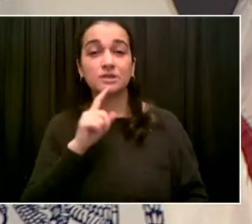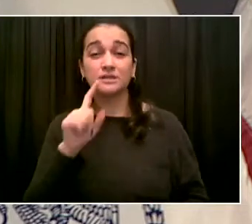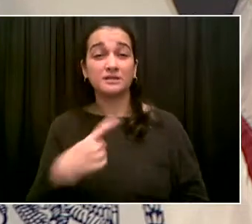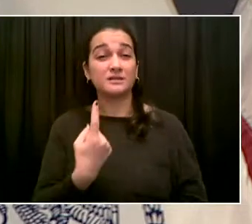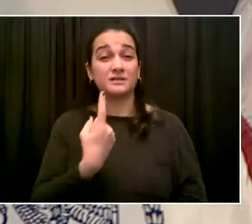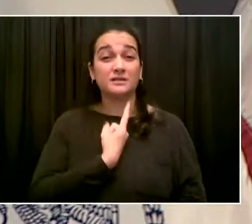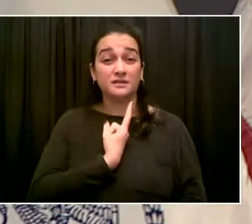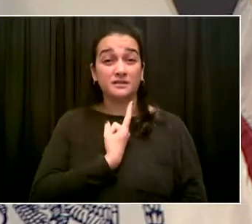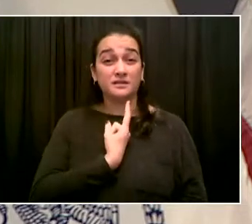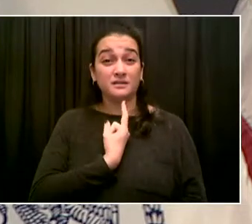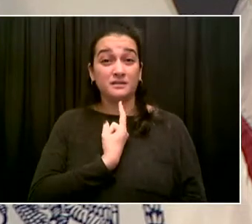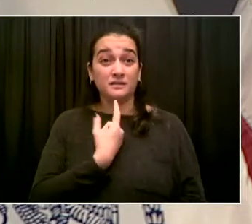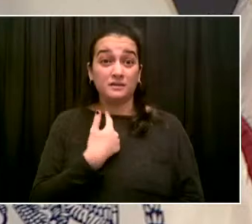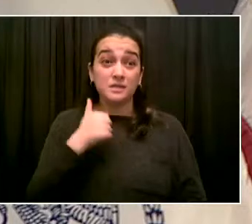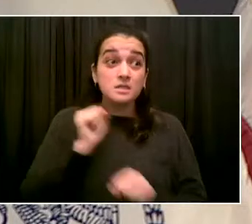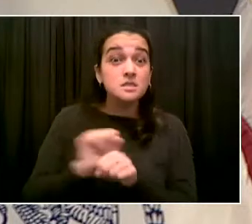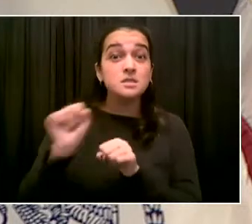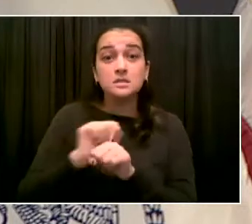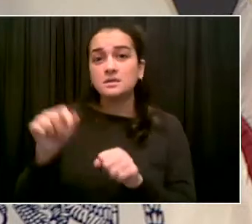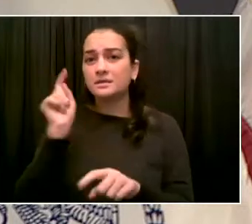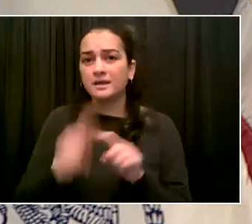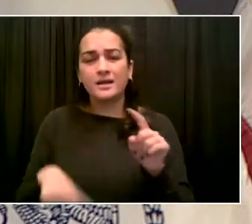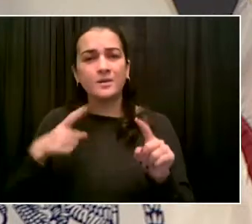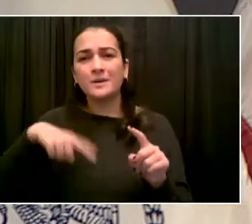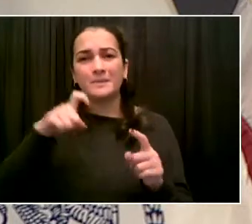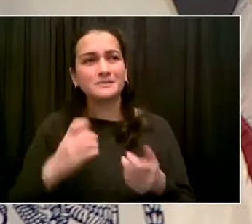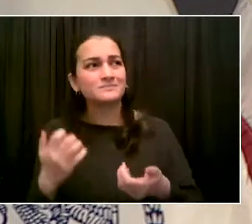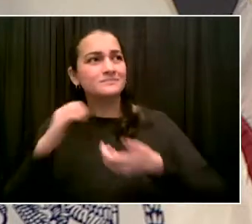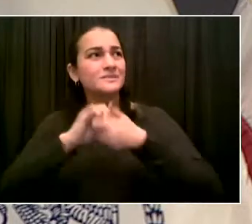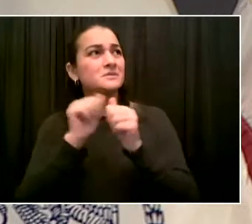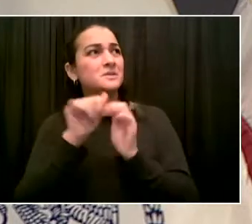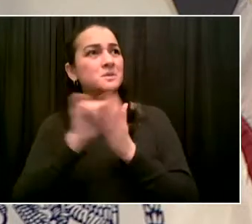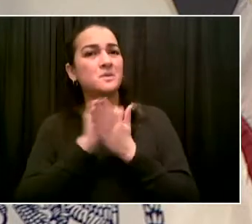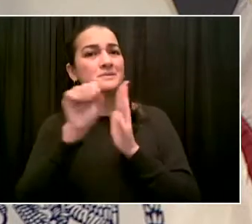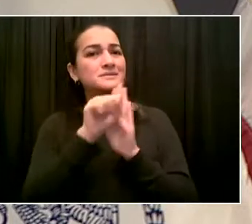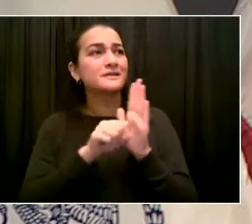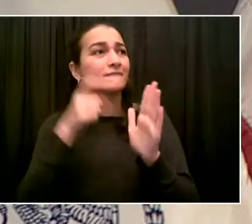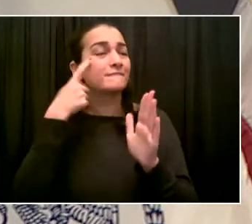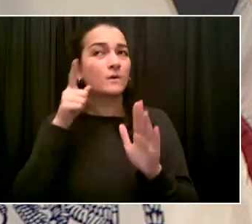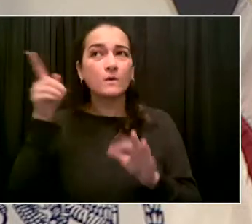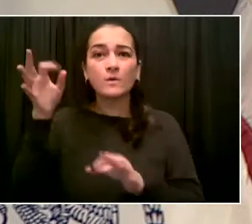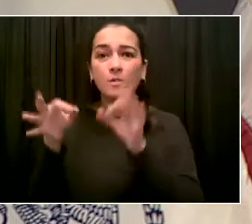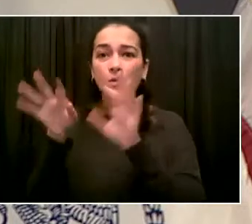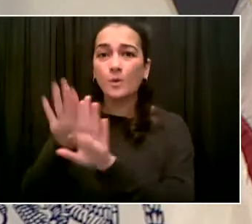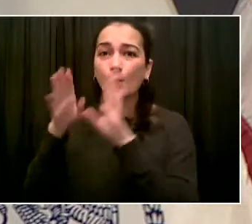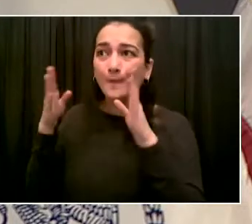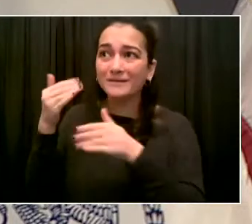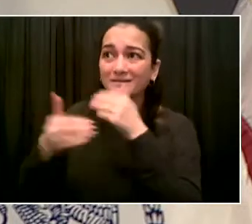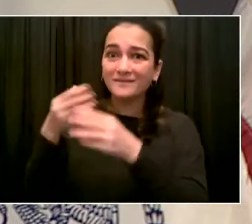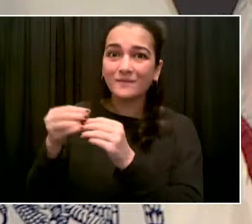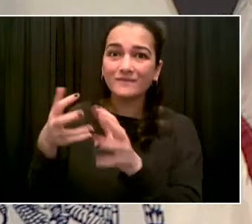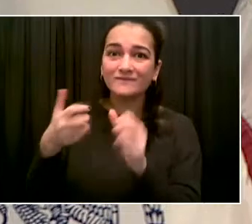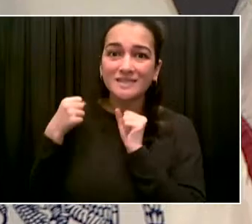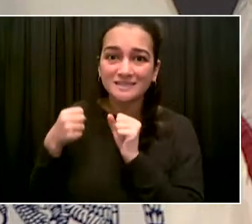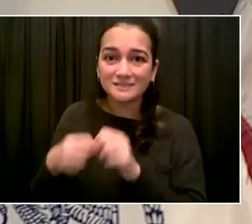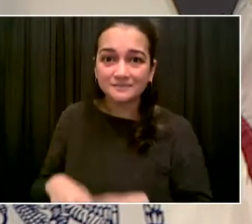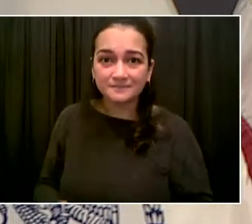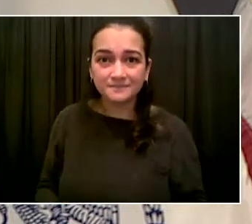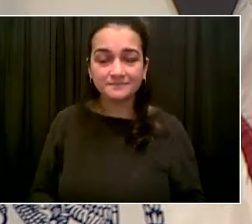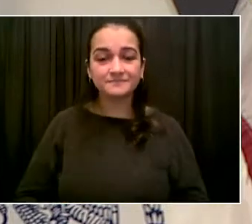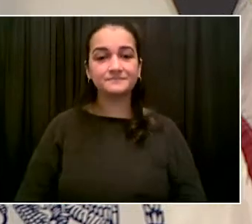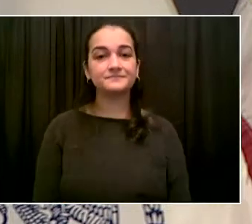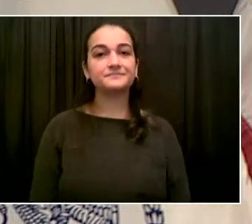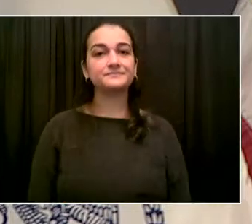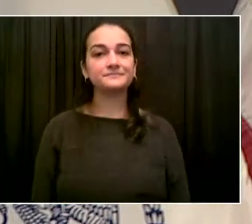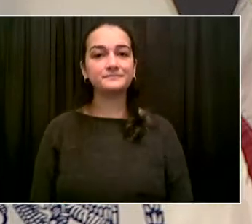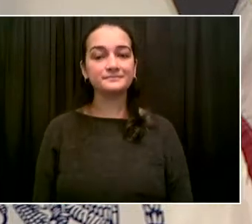in terms of public safety. With that, everyone, look, congratulations to all New Yorkers. The success we're celebrating